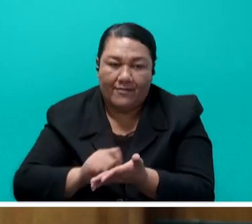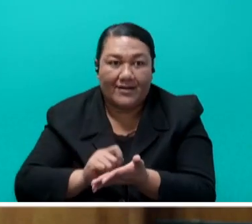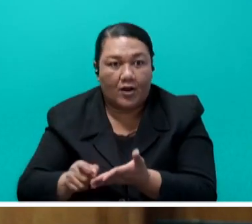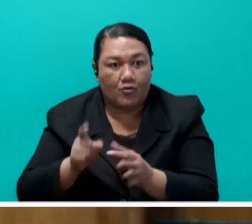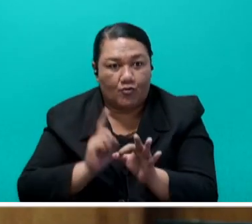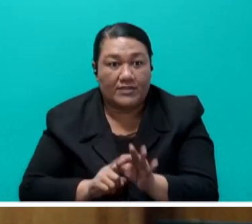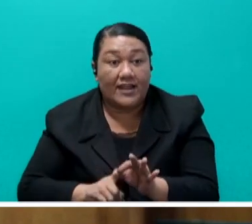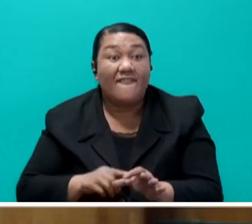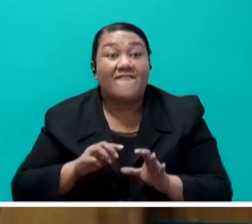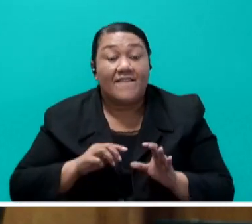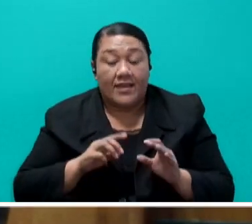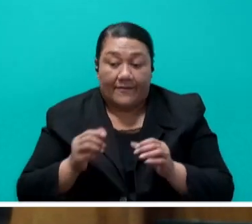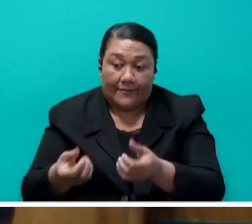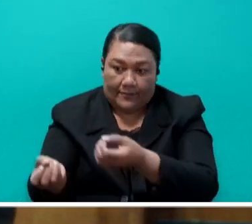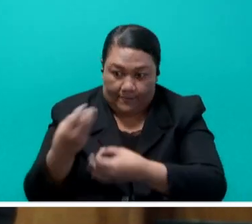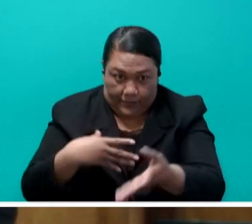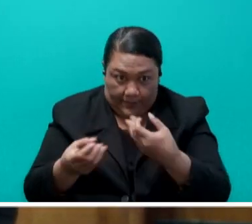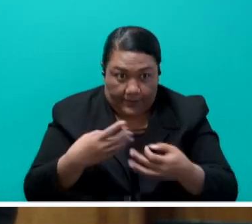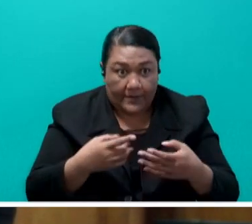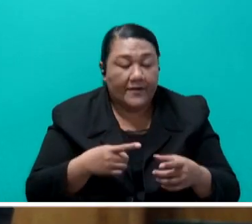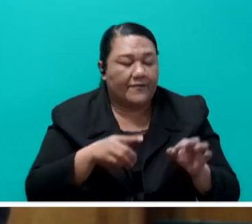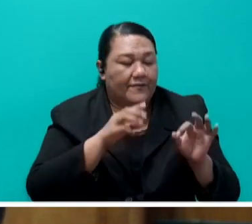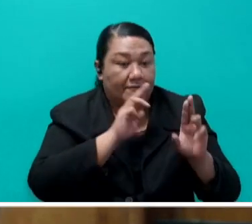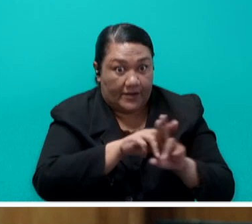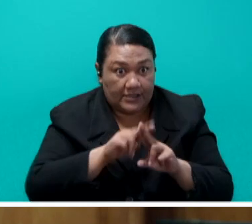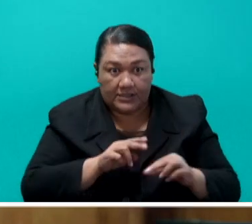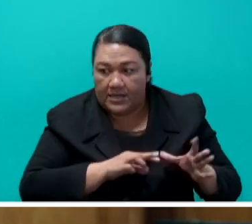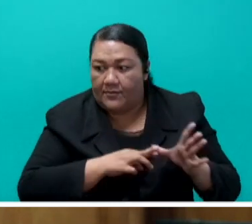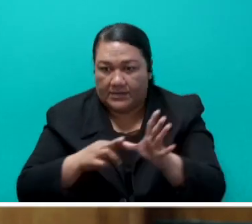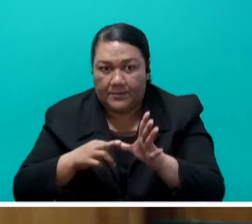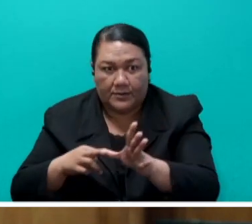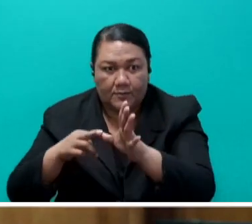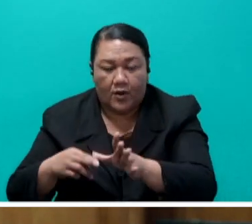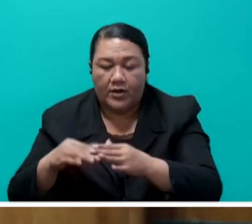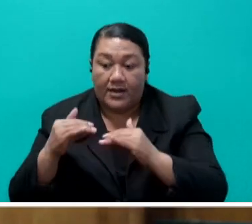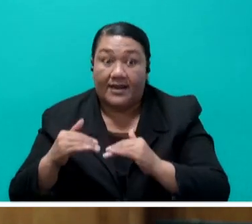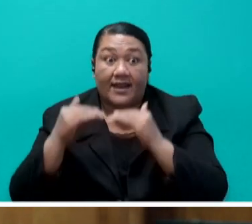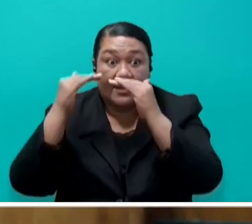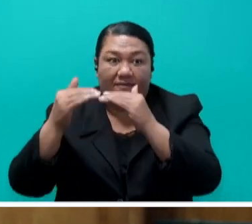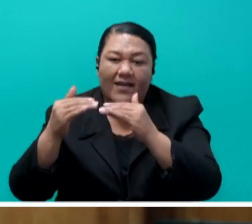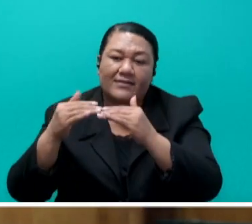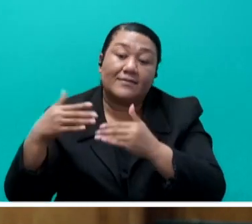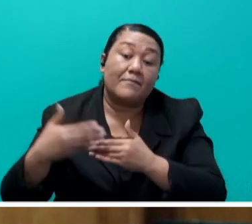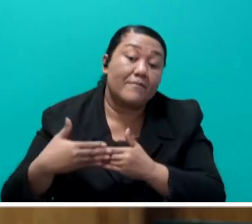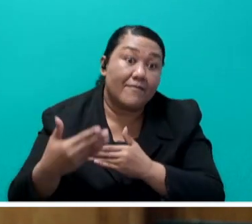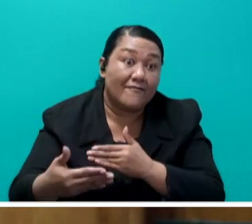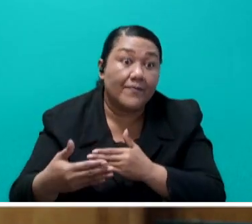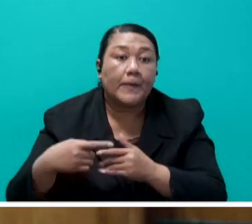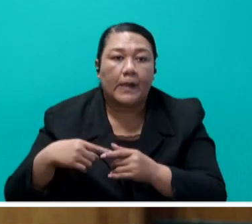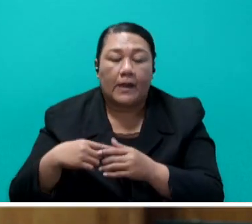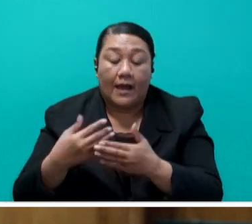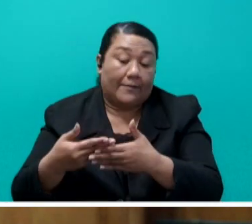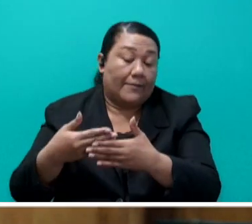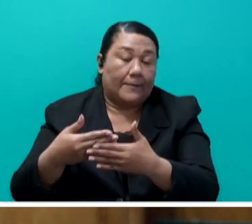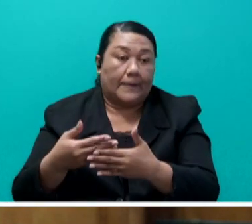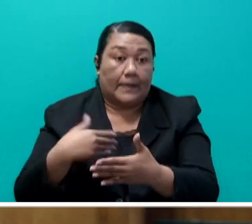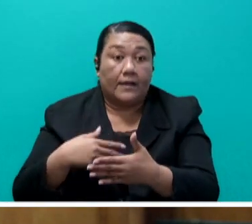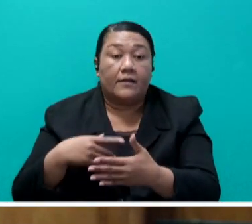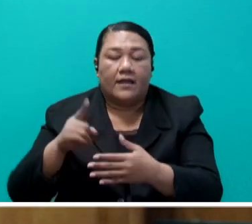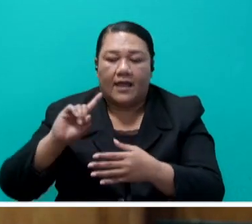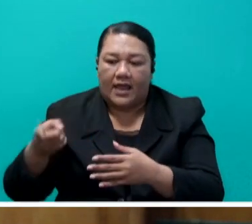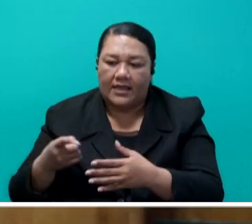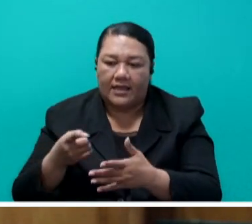to respond to the questions in advance of the trade policy review at the WTO headquarters in